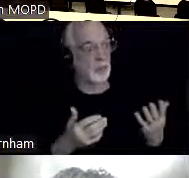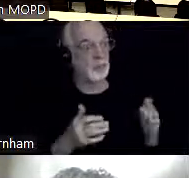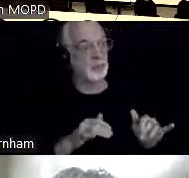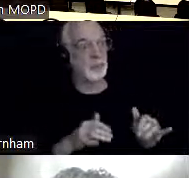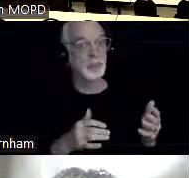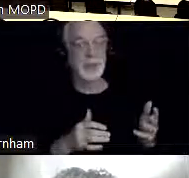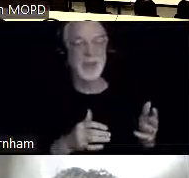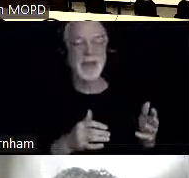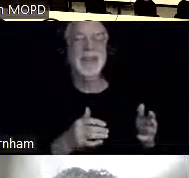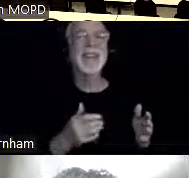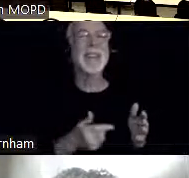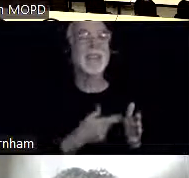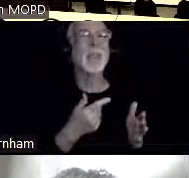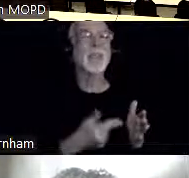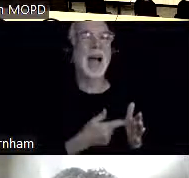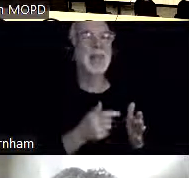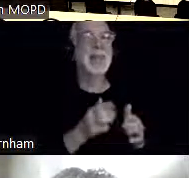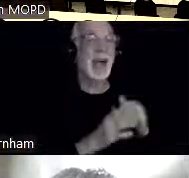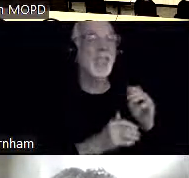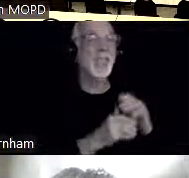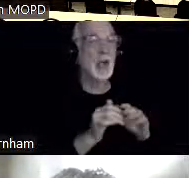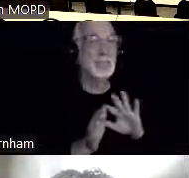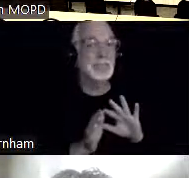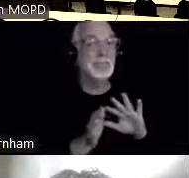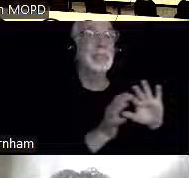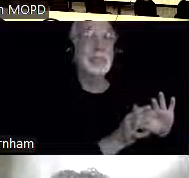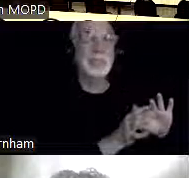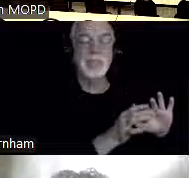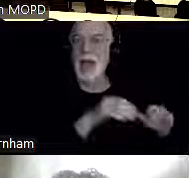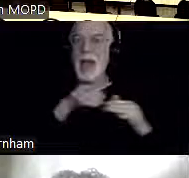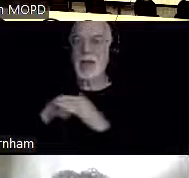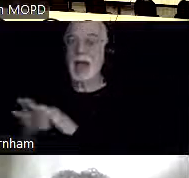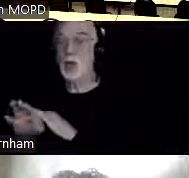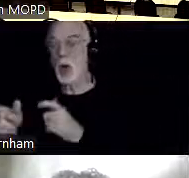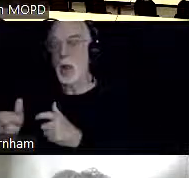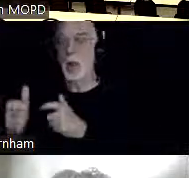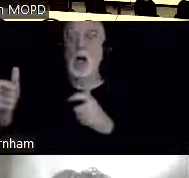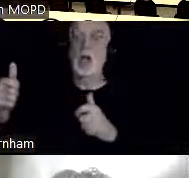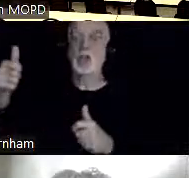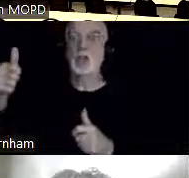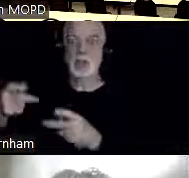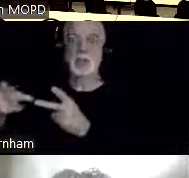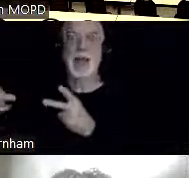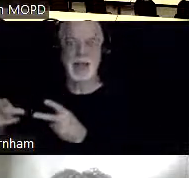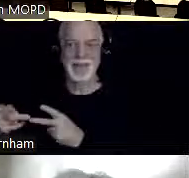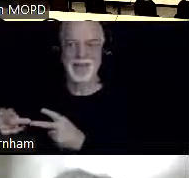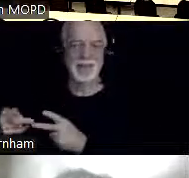of the comfort level and go into larger spaces. Thank you. And tell them not to let this go.